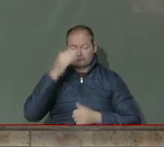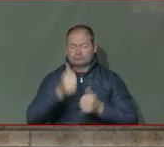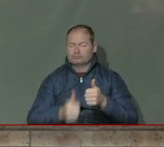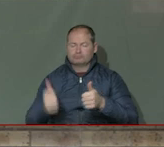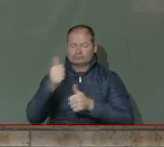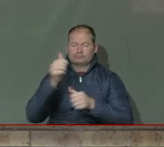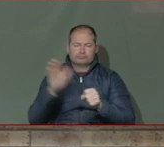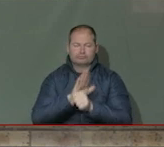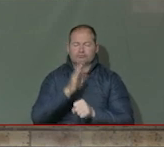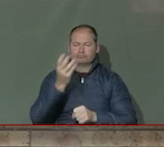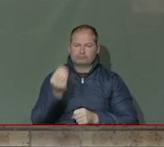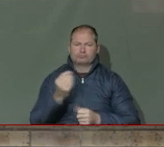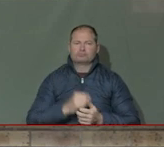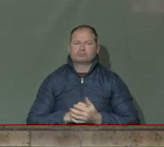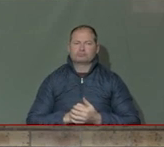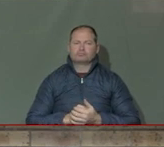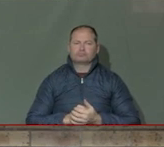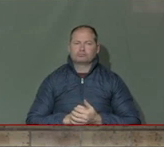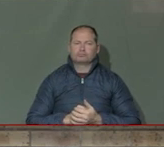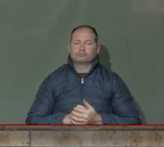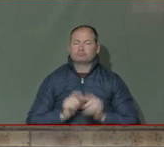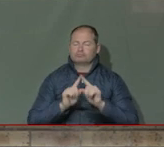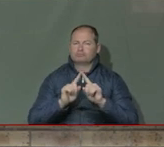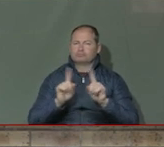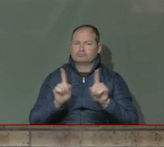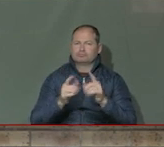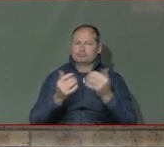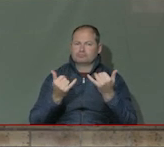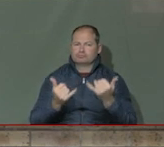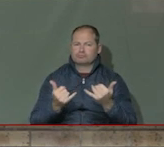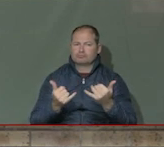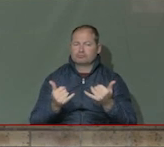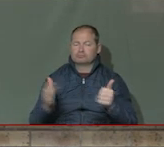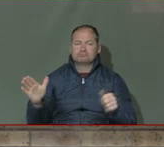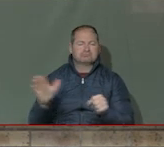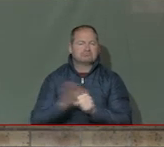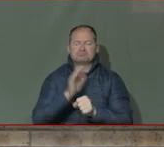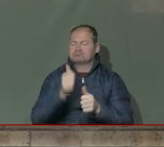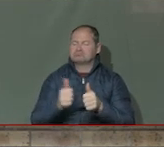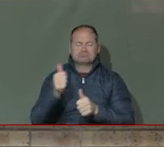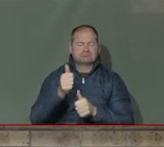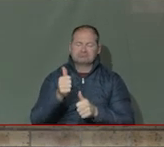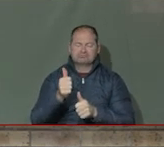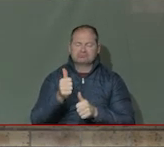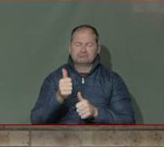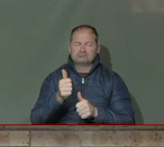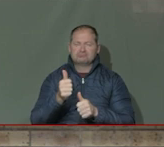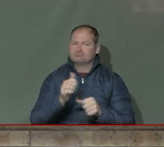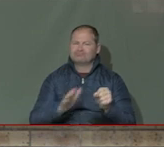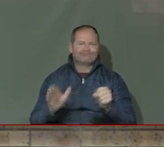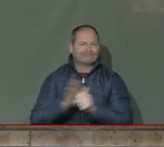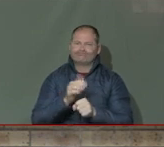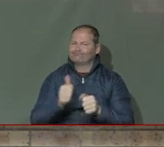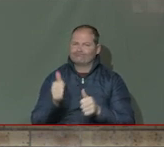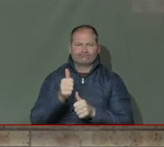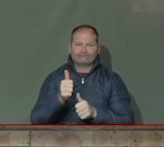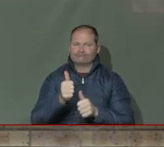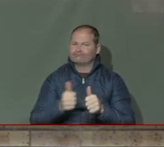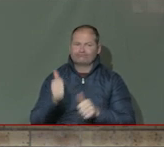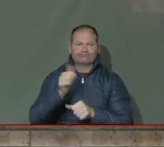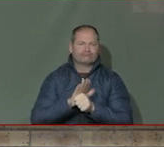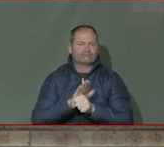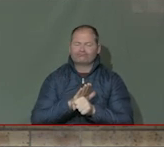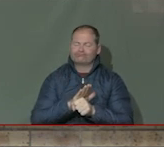But how will you know that you are dealing with incomplete dominance? You will simply look for